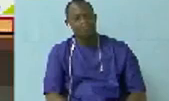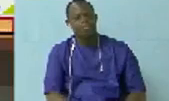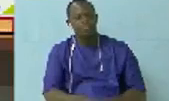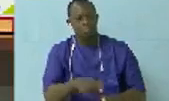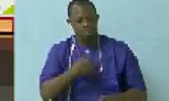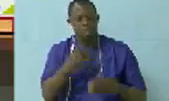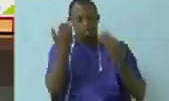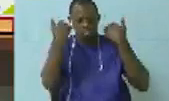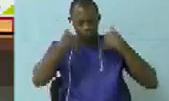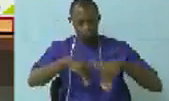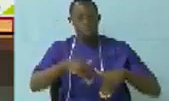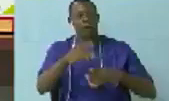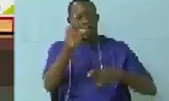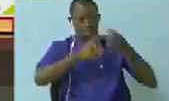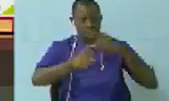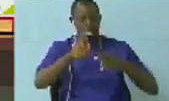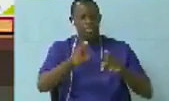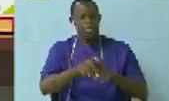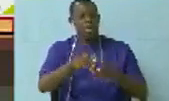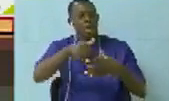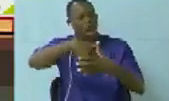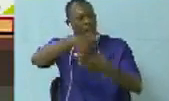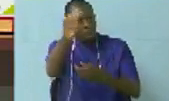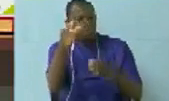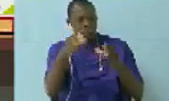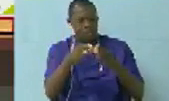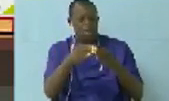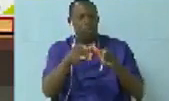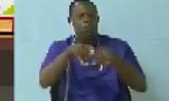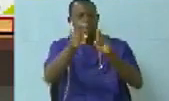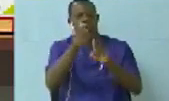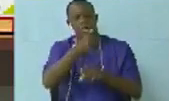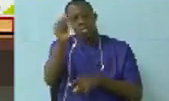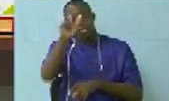dressed up, came out with,